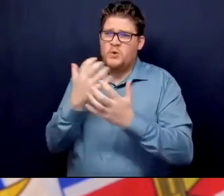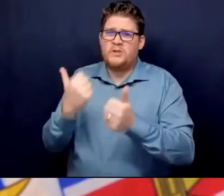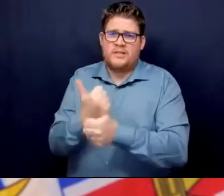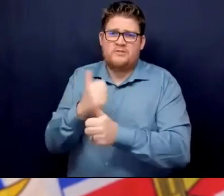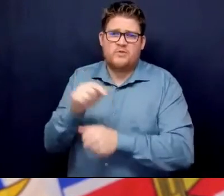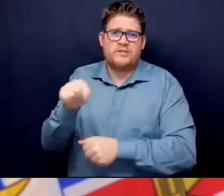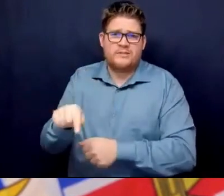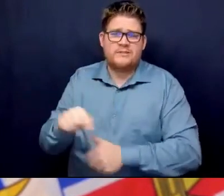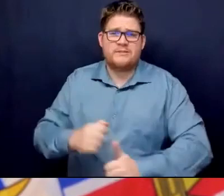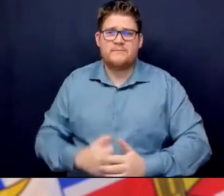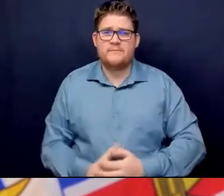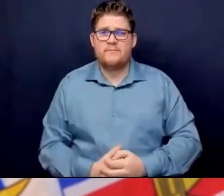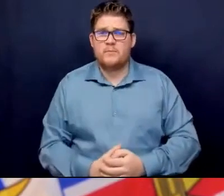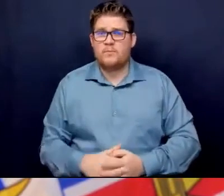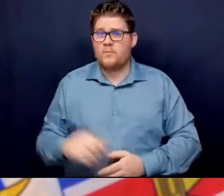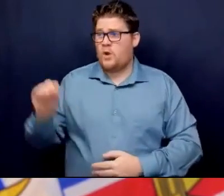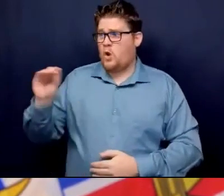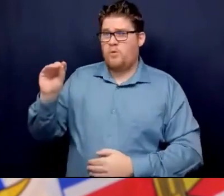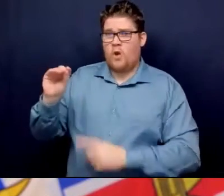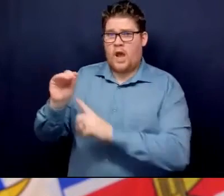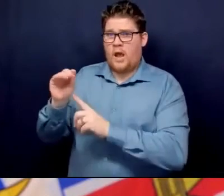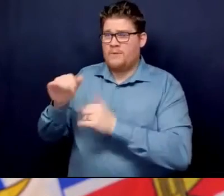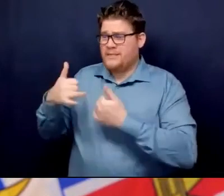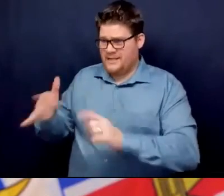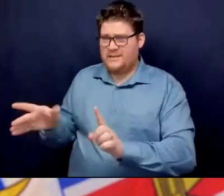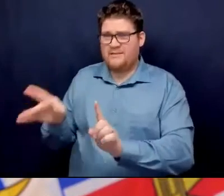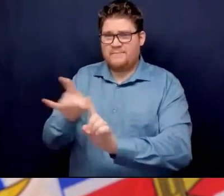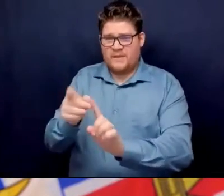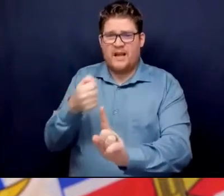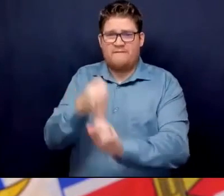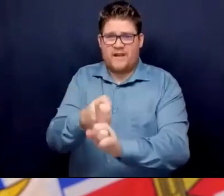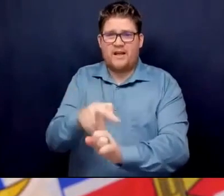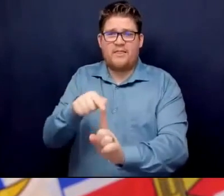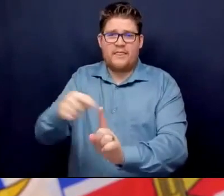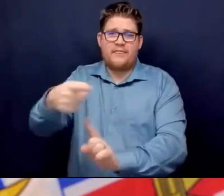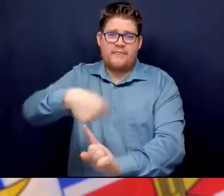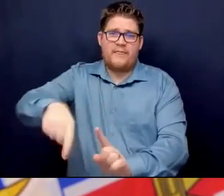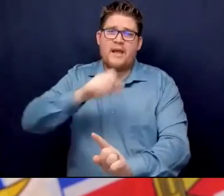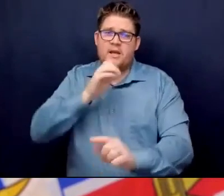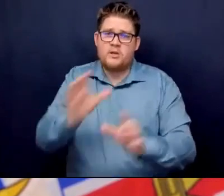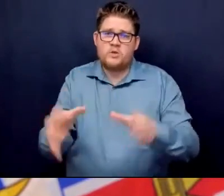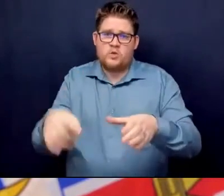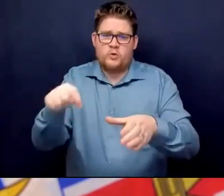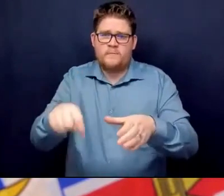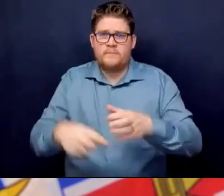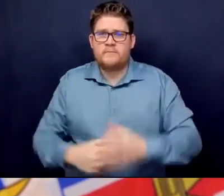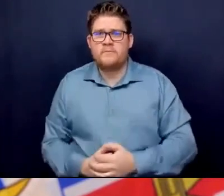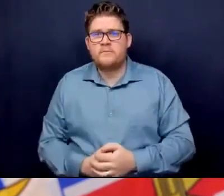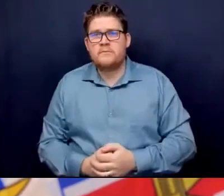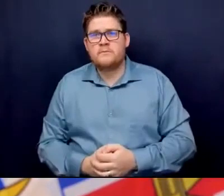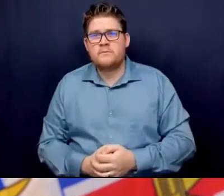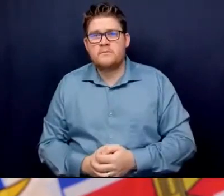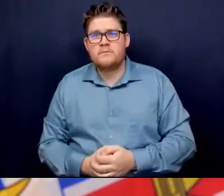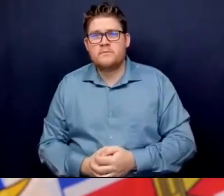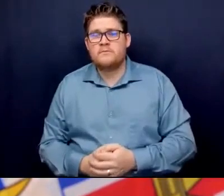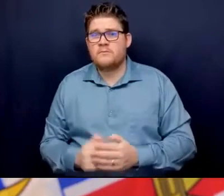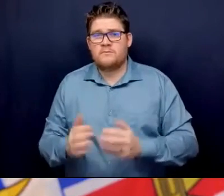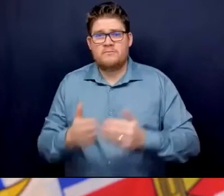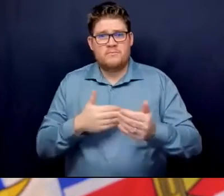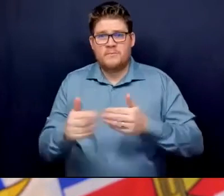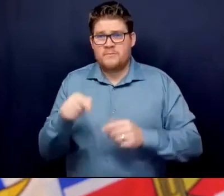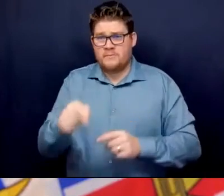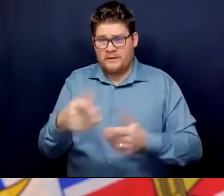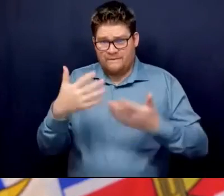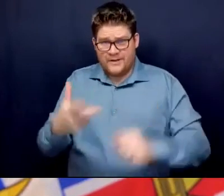with COVID-19, and Omicron is no different. So regardless of vaccine status, even with